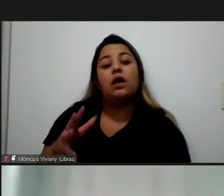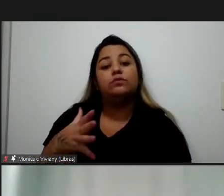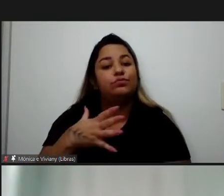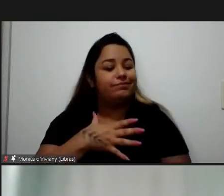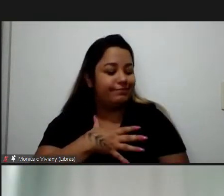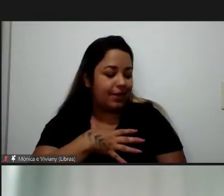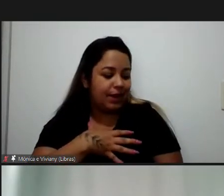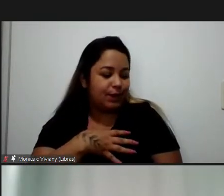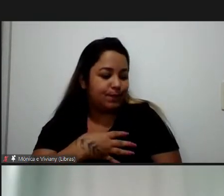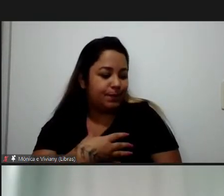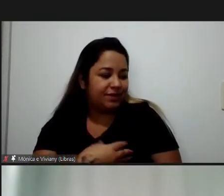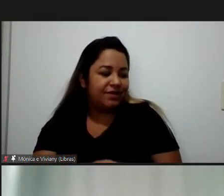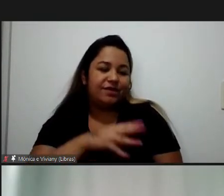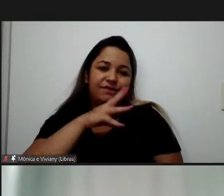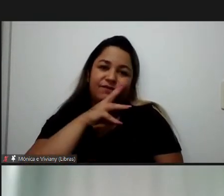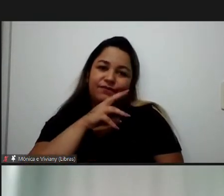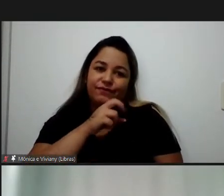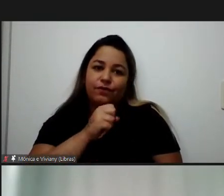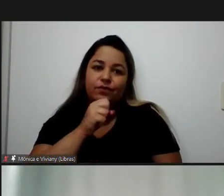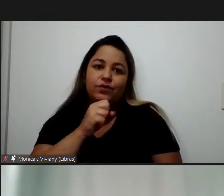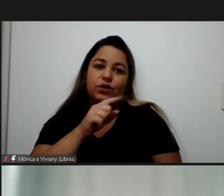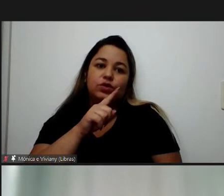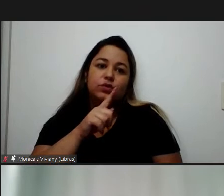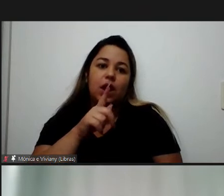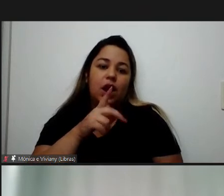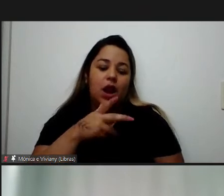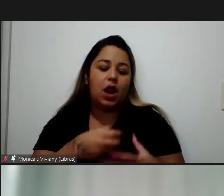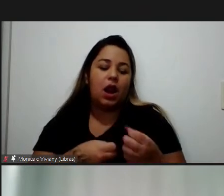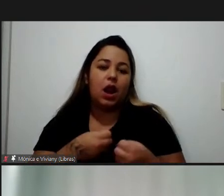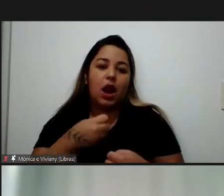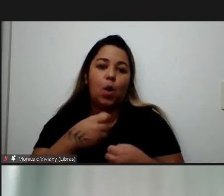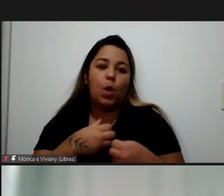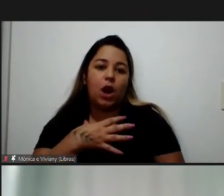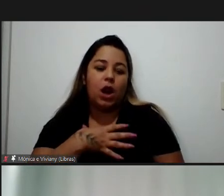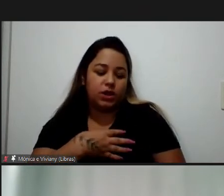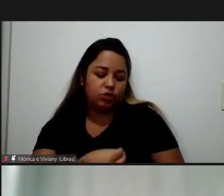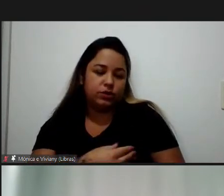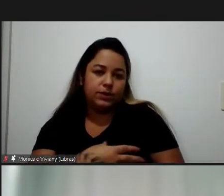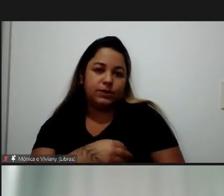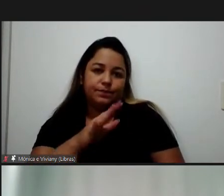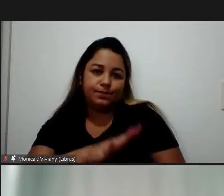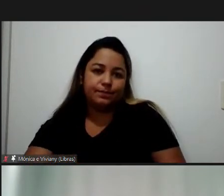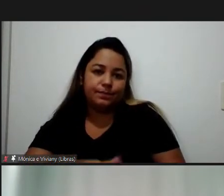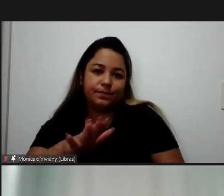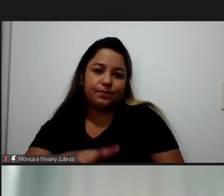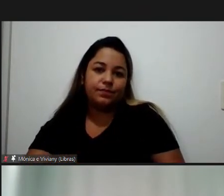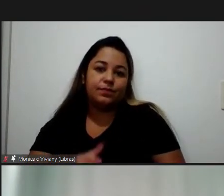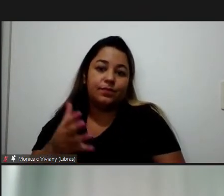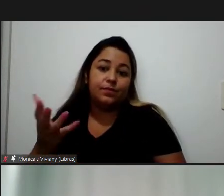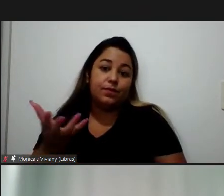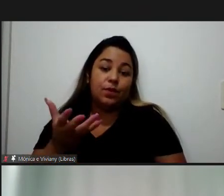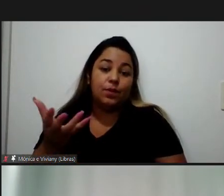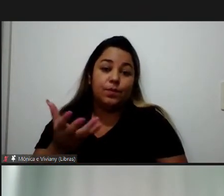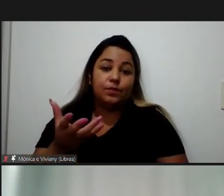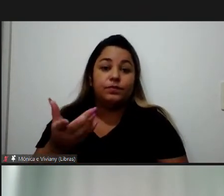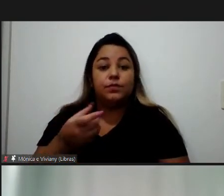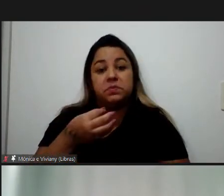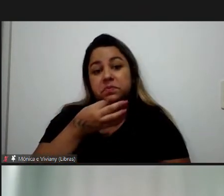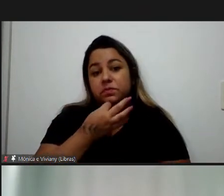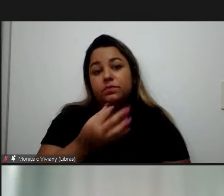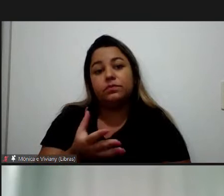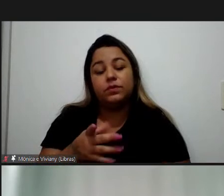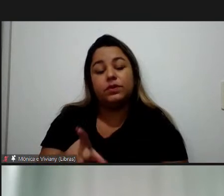maybe if you want a recommendation from me on what could be an important area for action